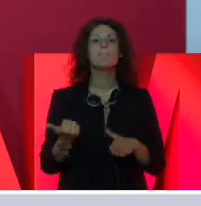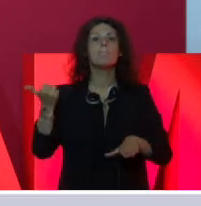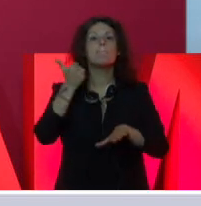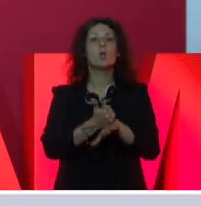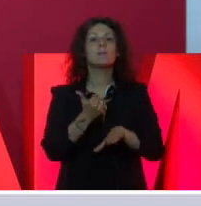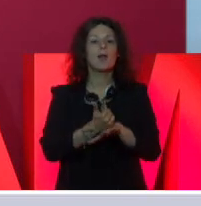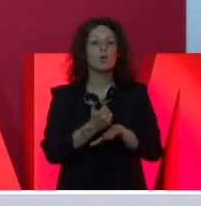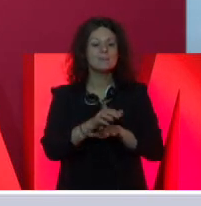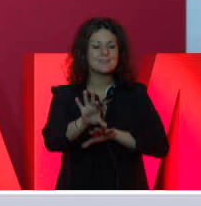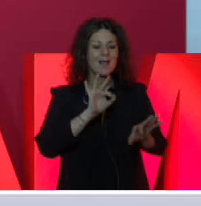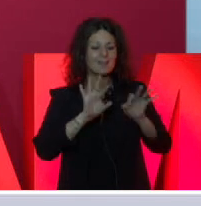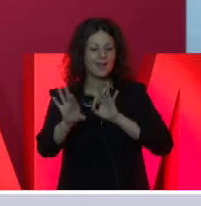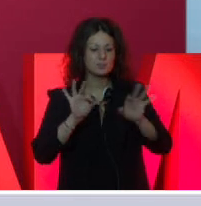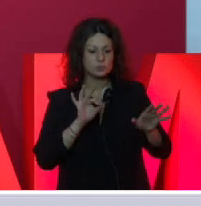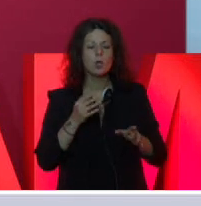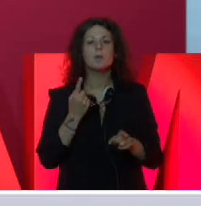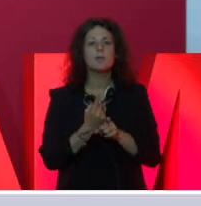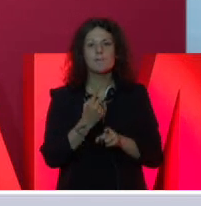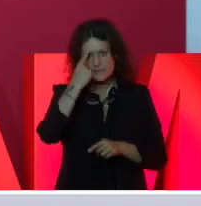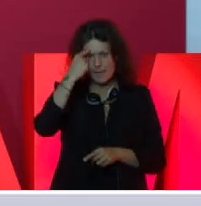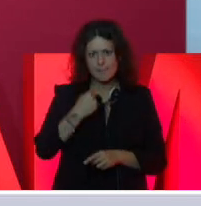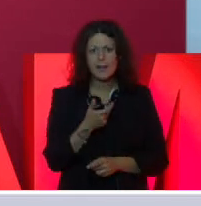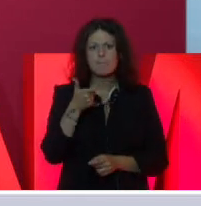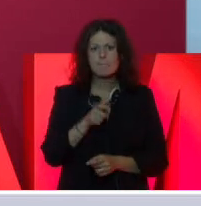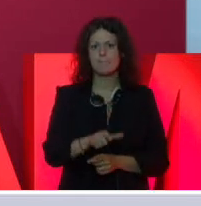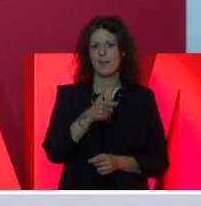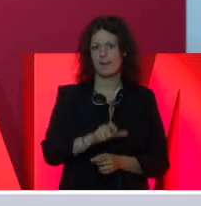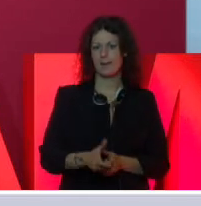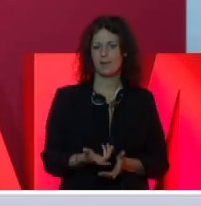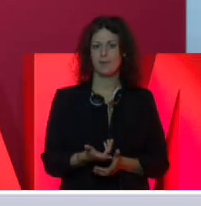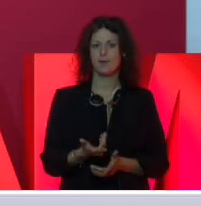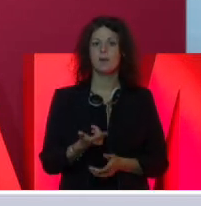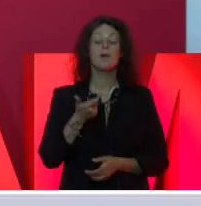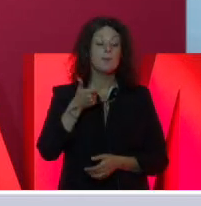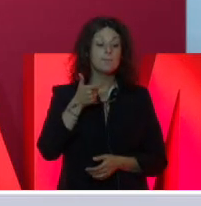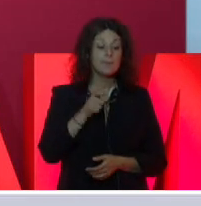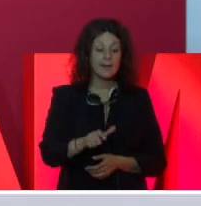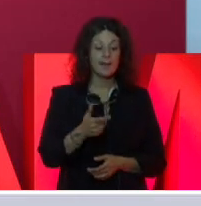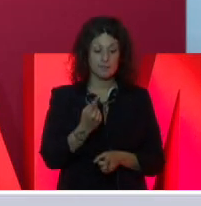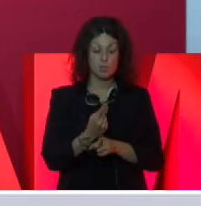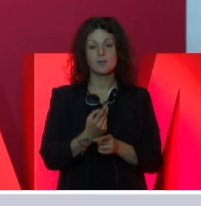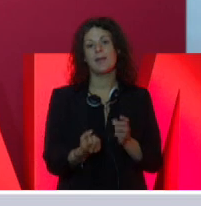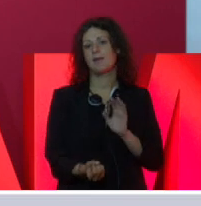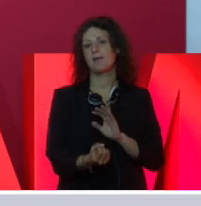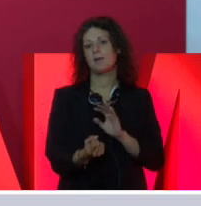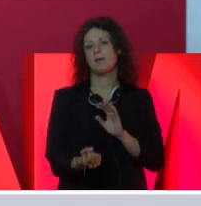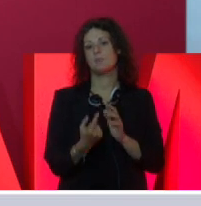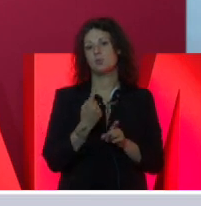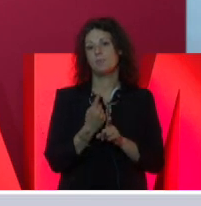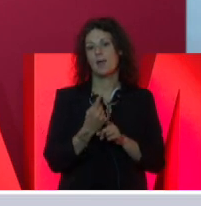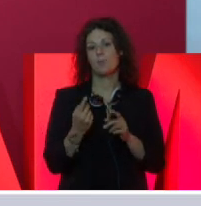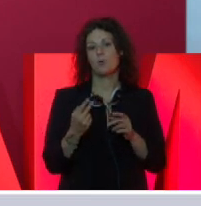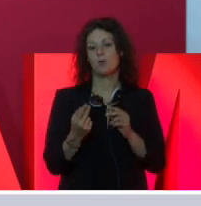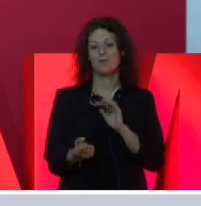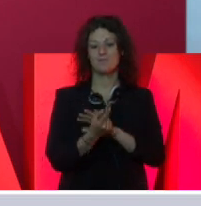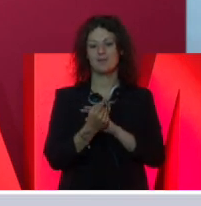the decisions, the need to understand why the decisions have been made. So we need to invent technologies